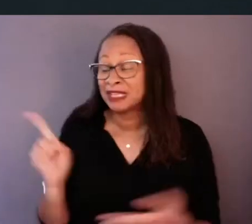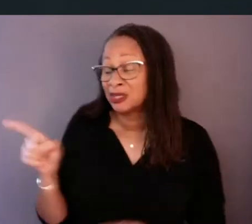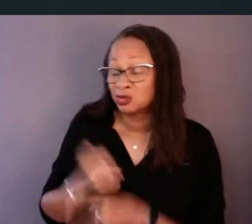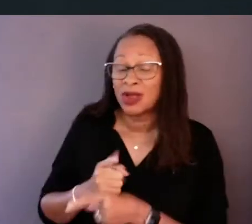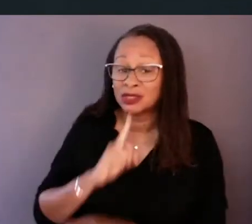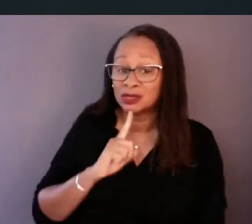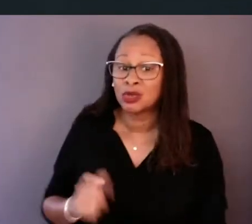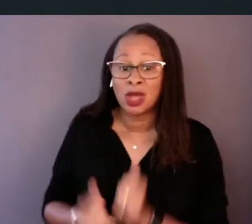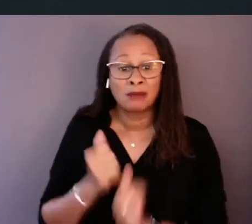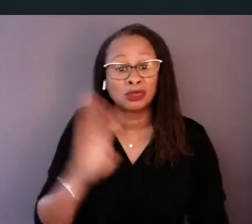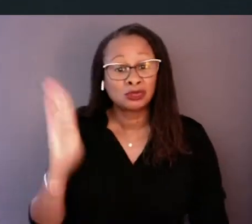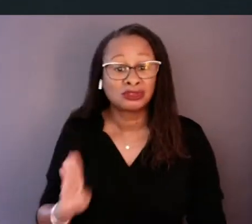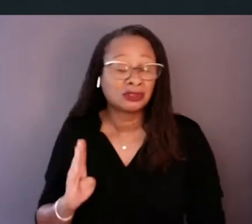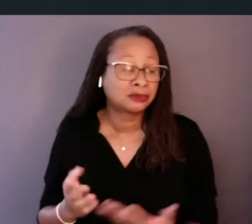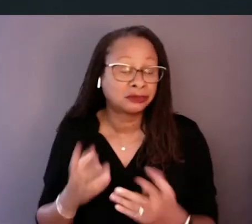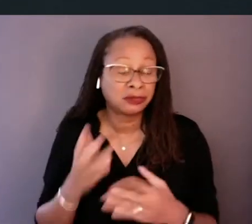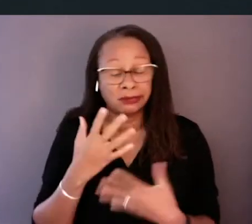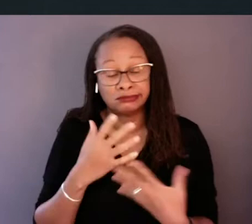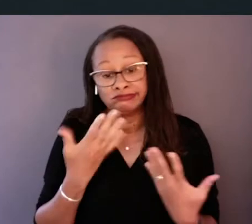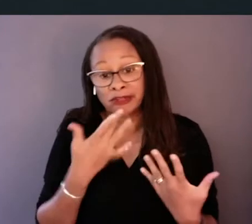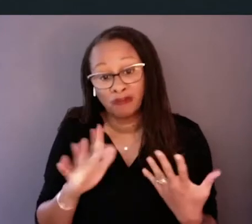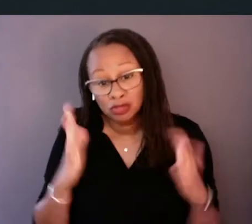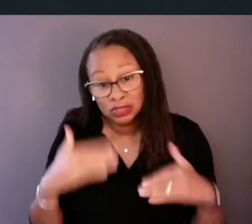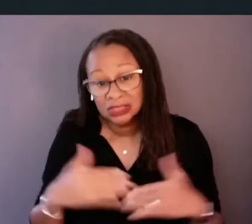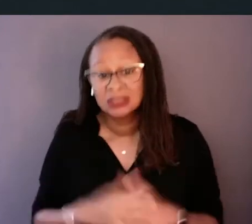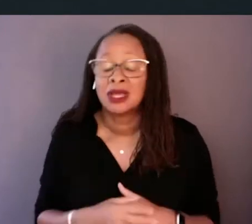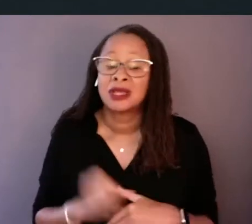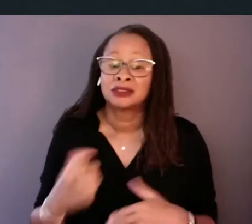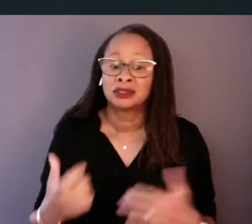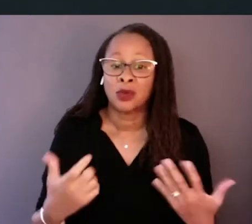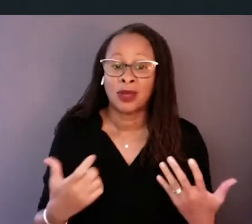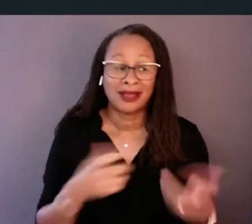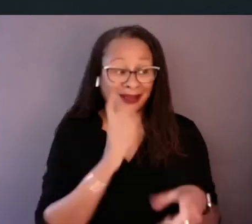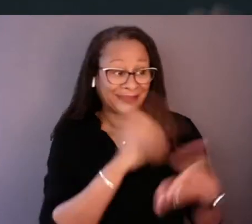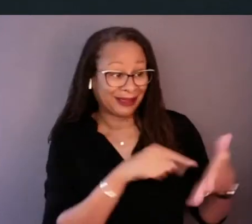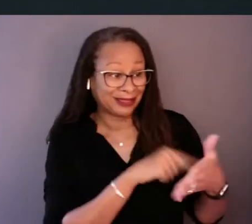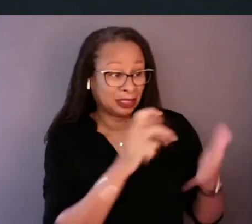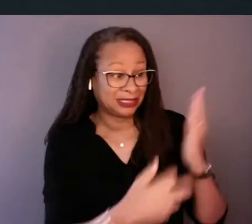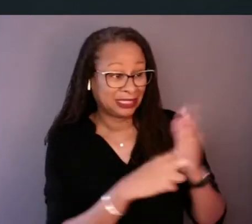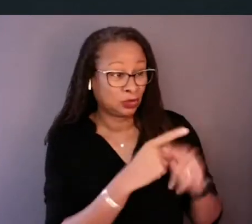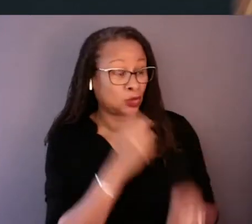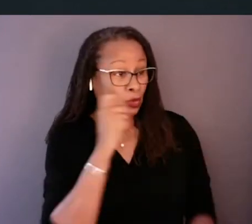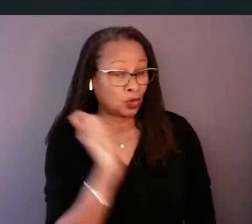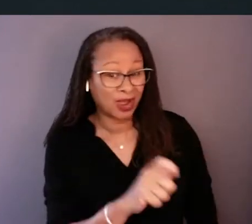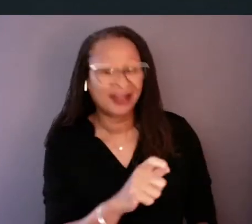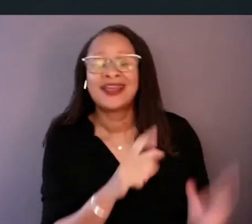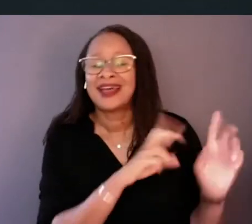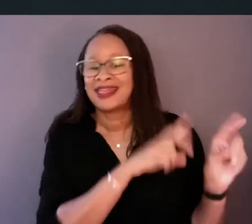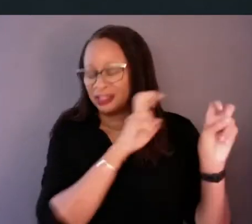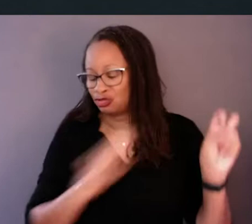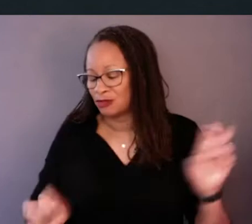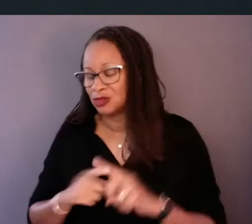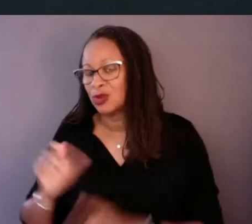of the Brazilians, unfortunately. So I ended up canceling my tickets to Ukraine and going down to the Amazon,